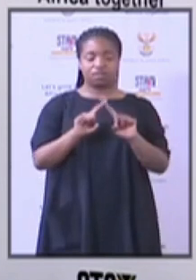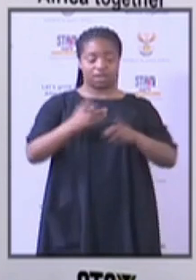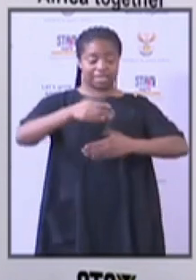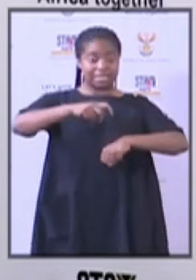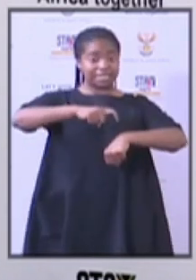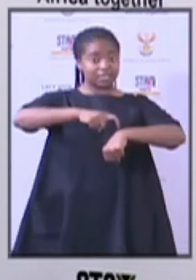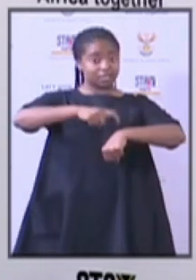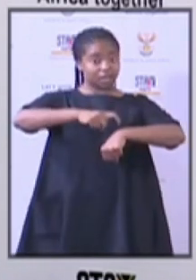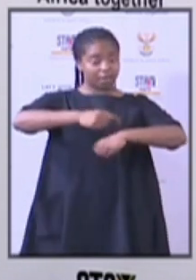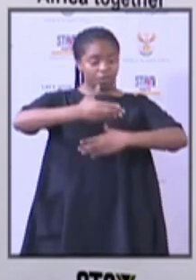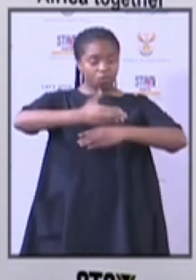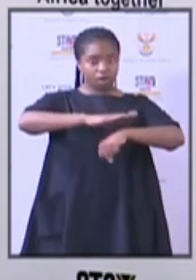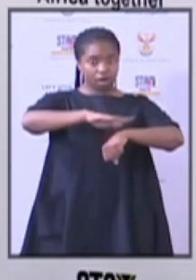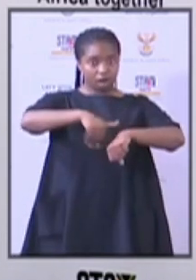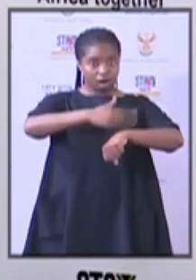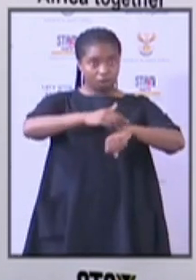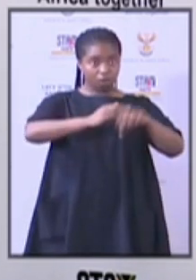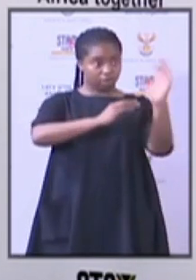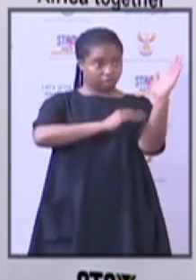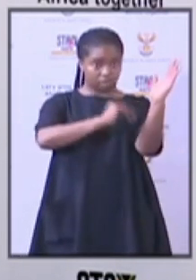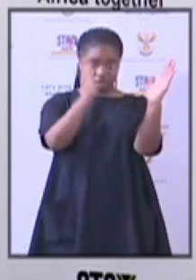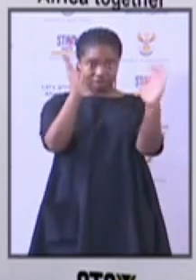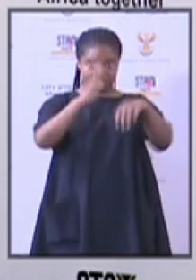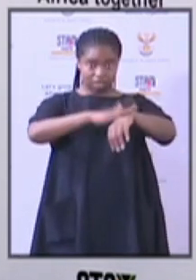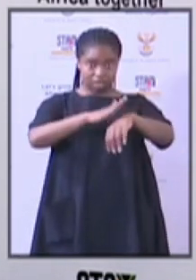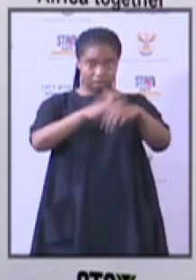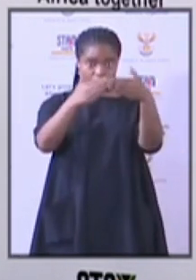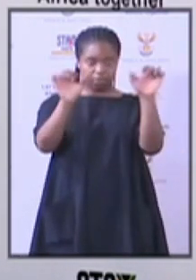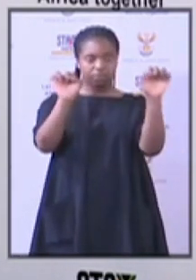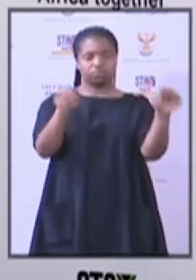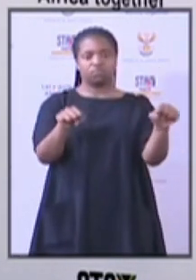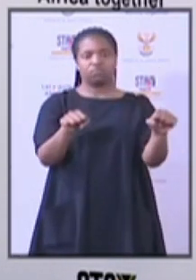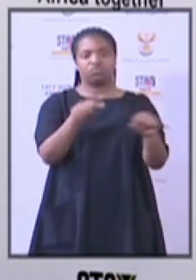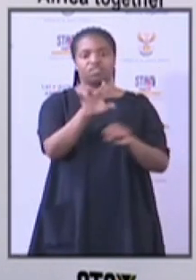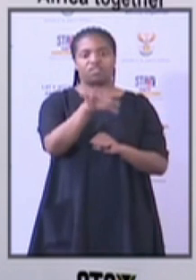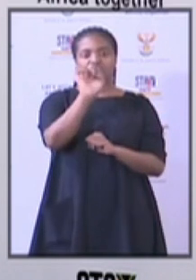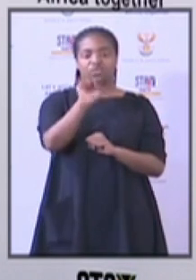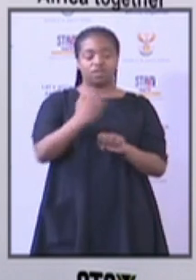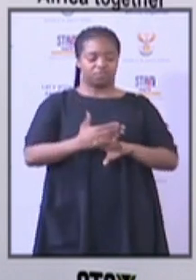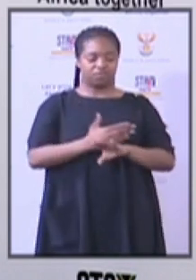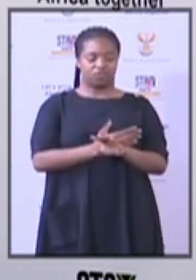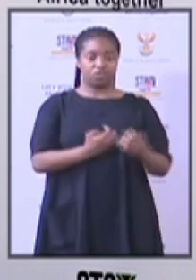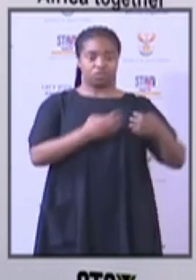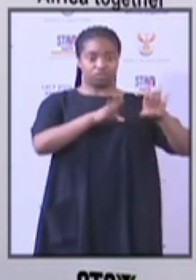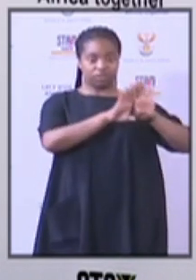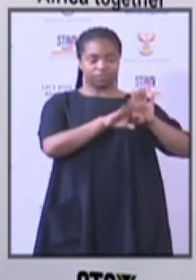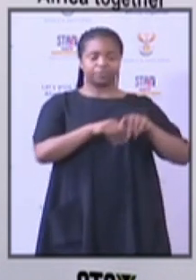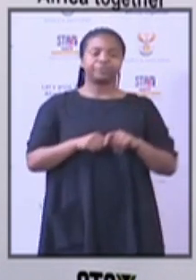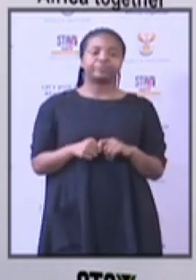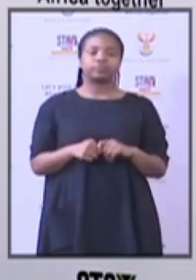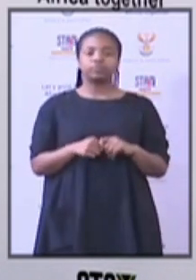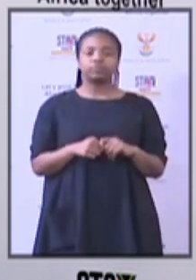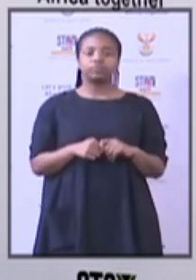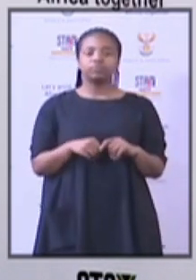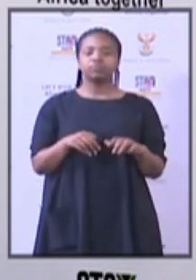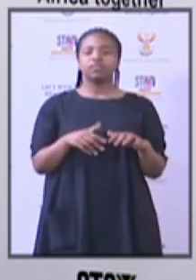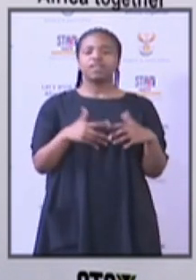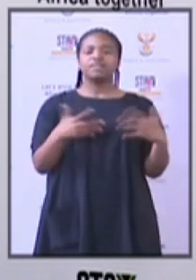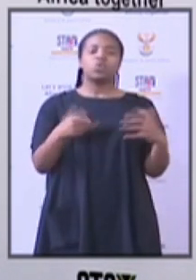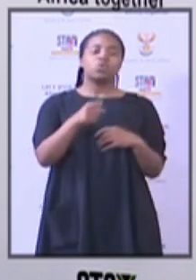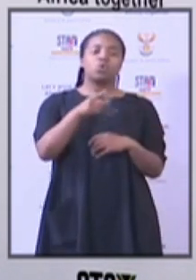hours to issue the IDs that you will have applied for before the lockdown. The e-Home Affairs portal